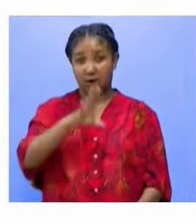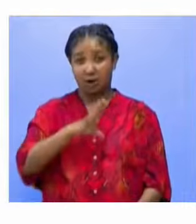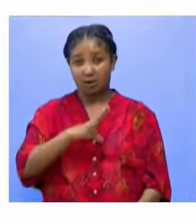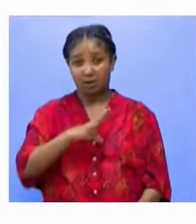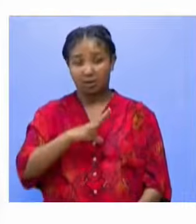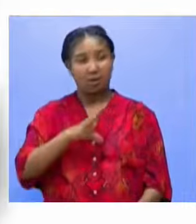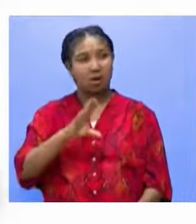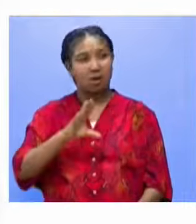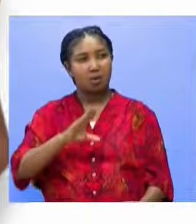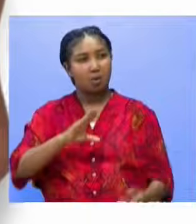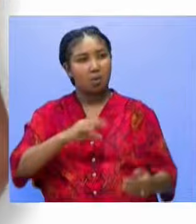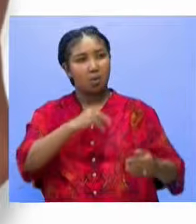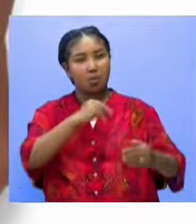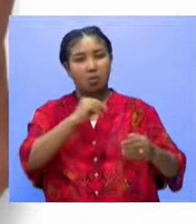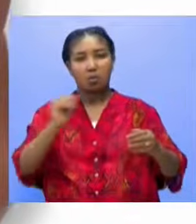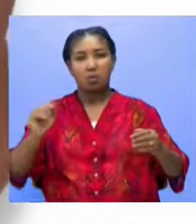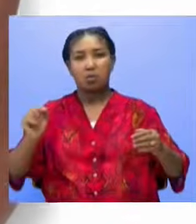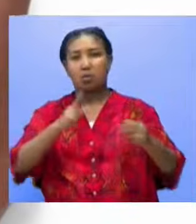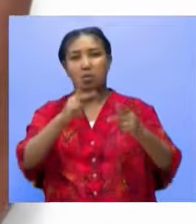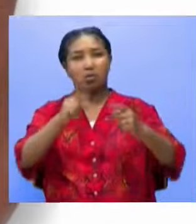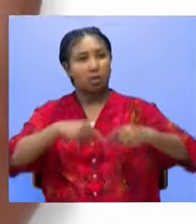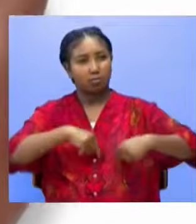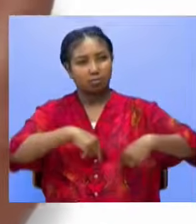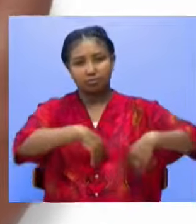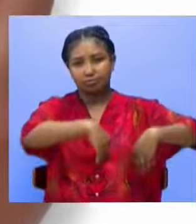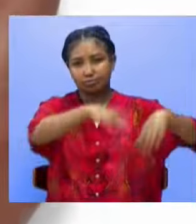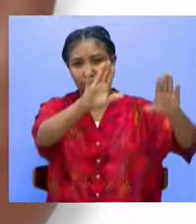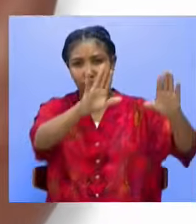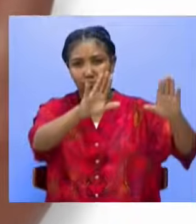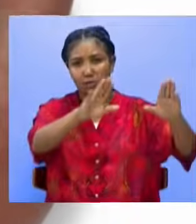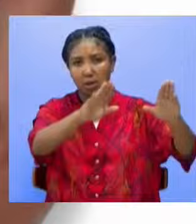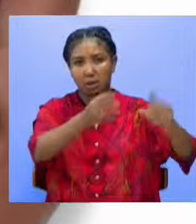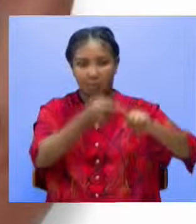someone has gone